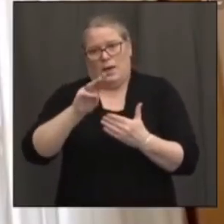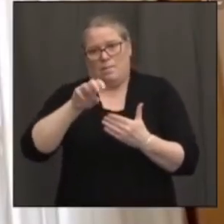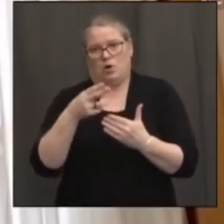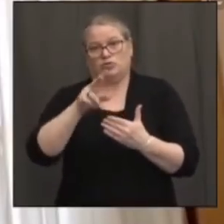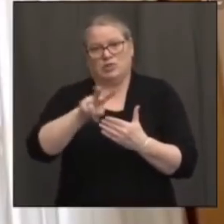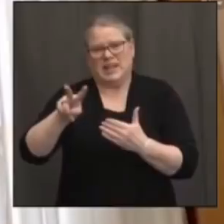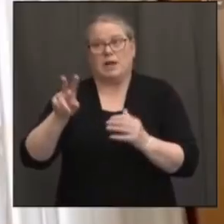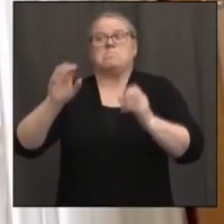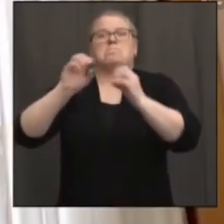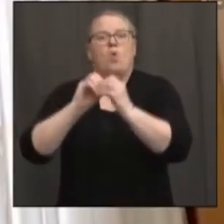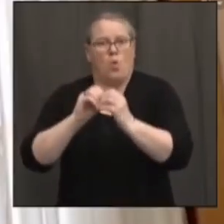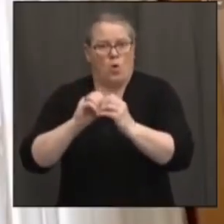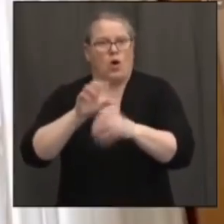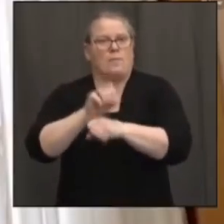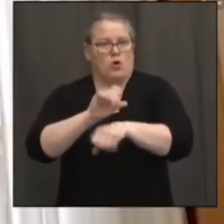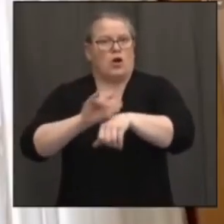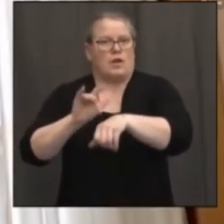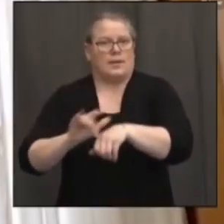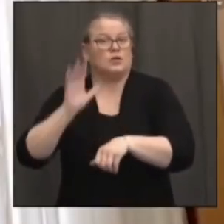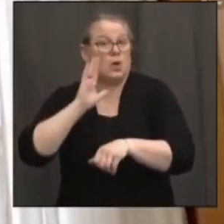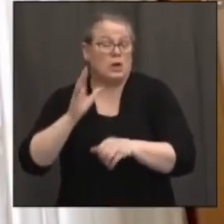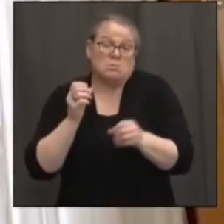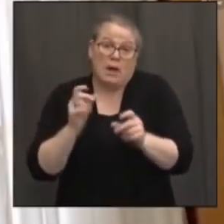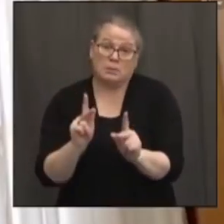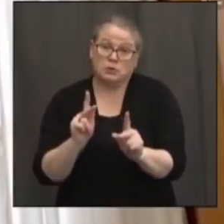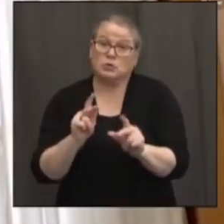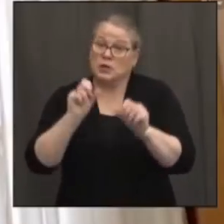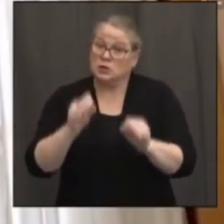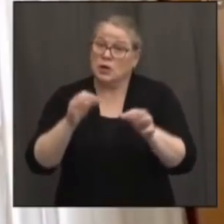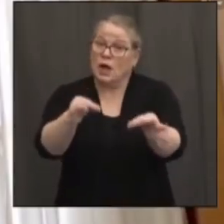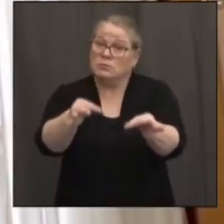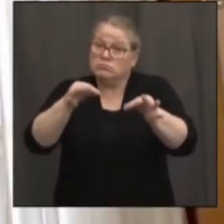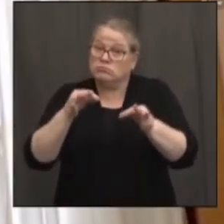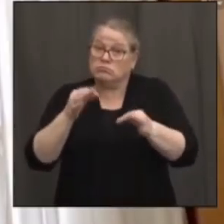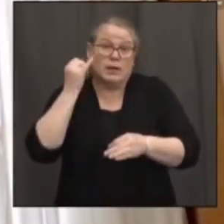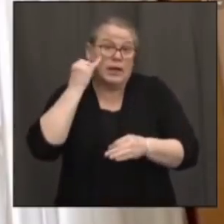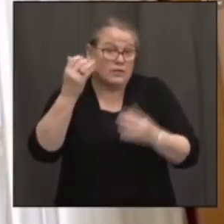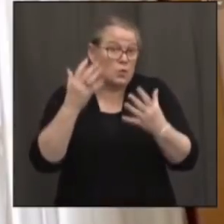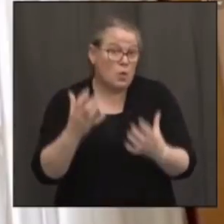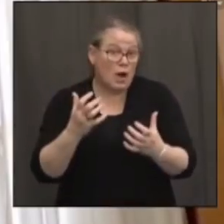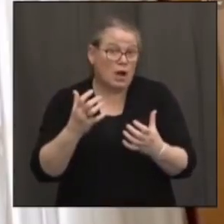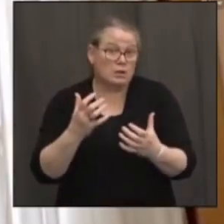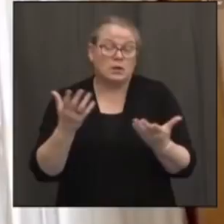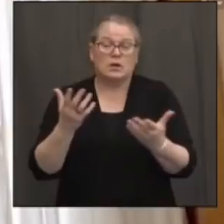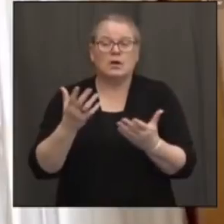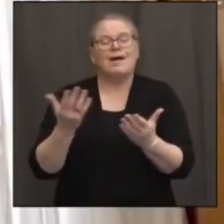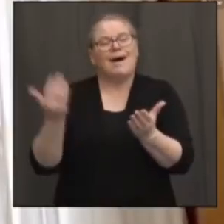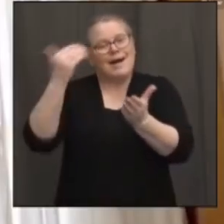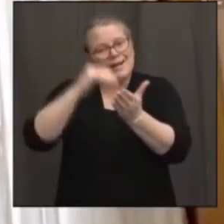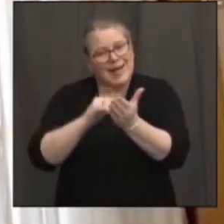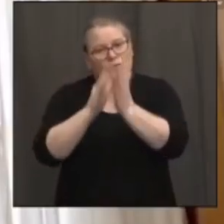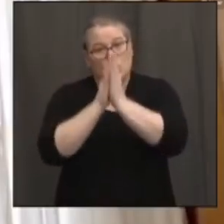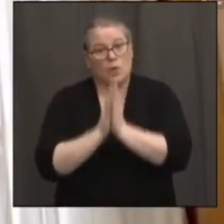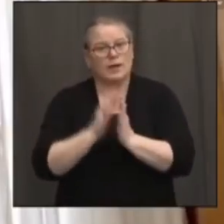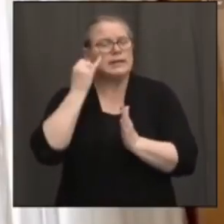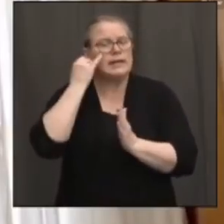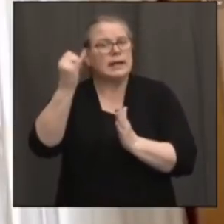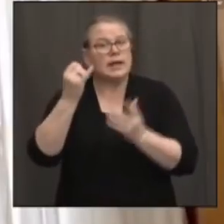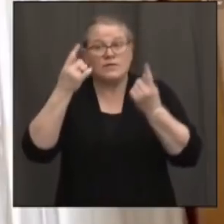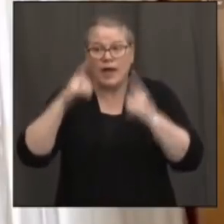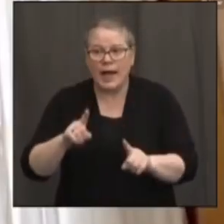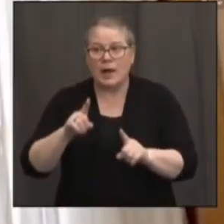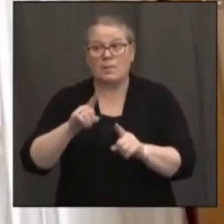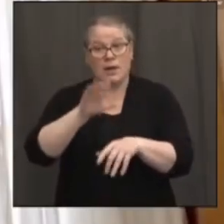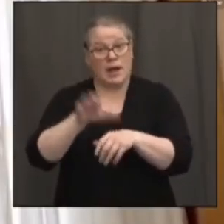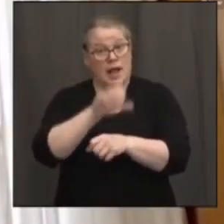So there'll probably be opportunities to improve your slot as well if you want to. Our request as a reminder for everyone is if you do find an appointment